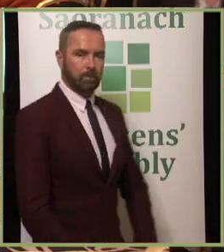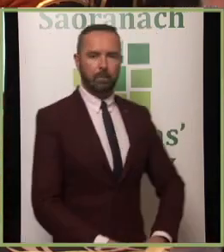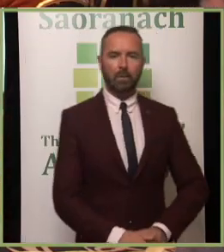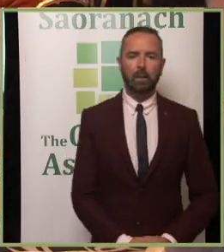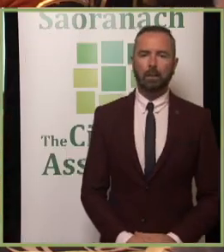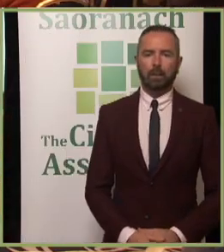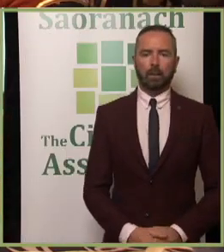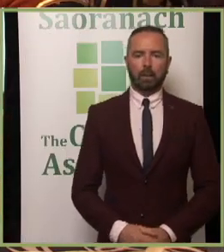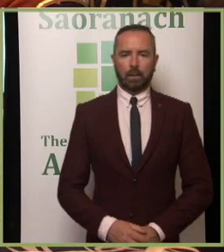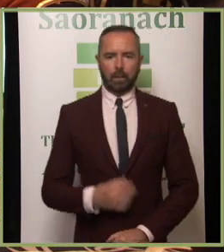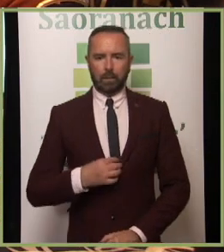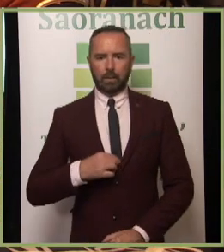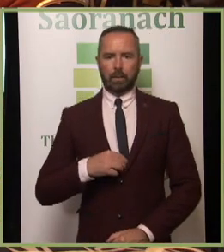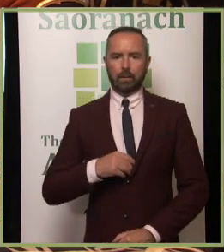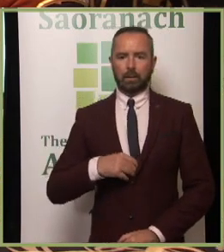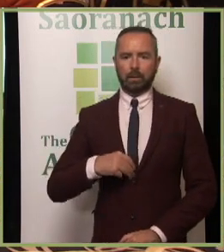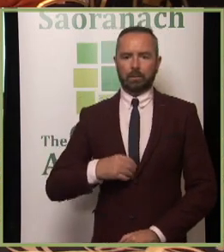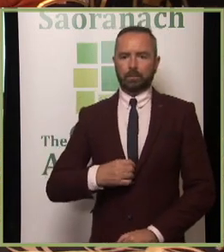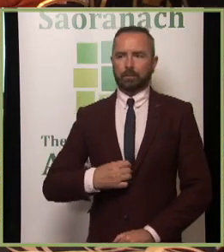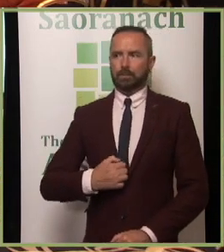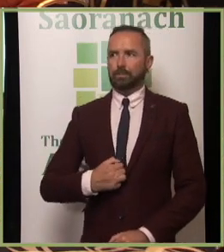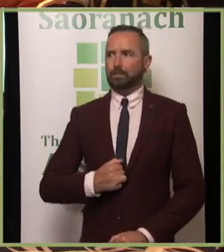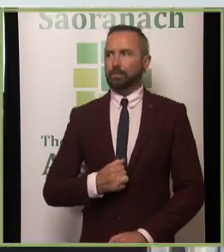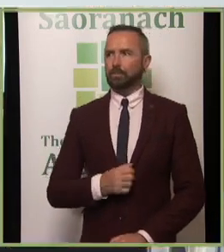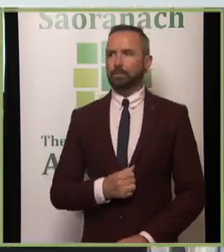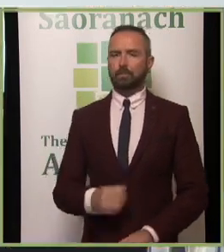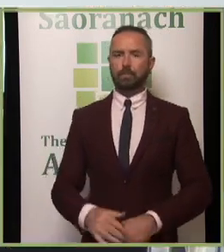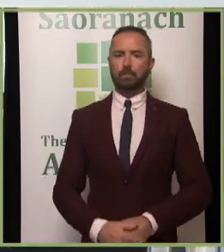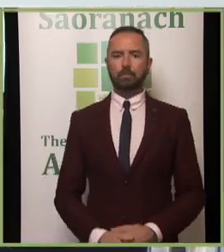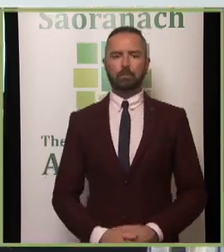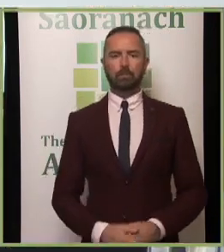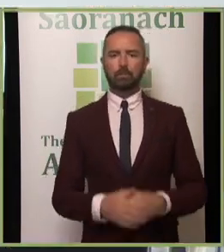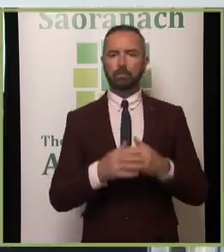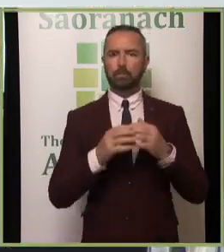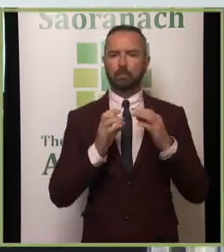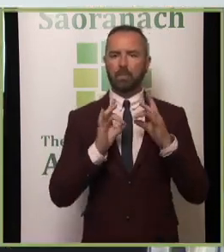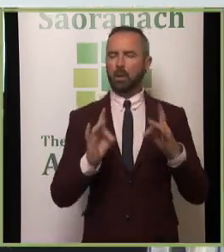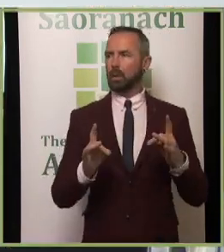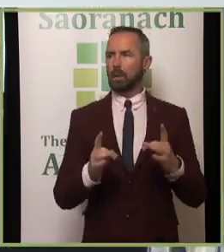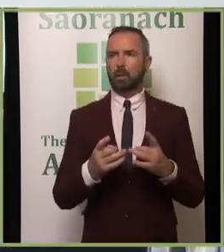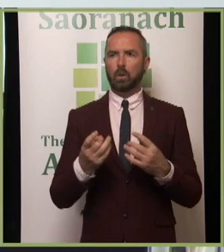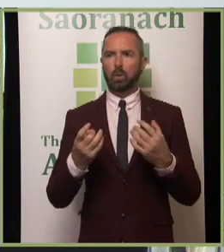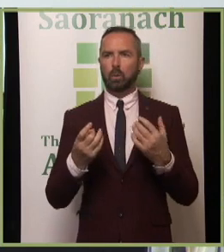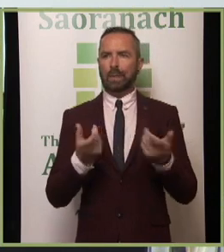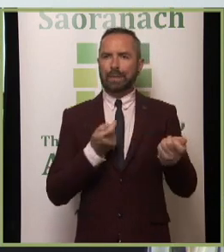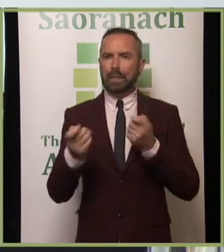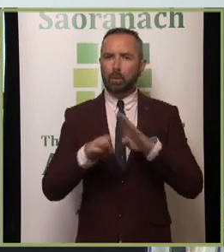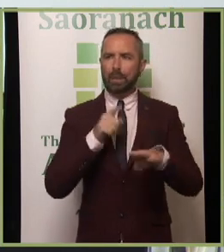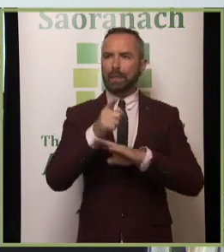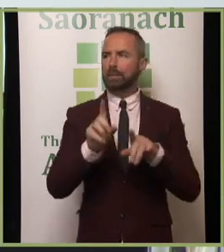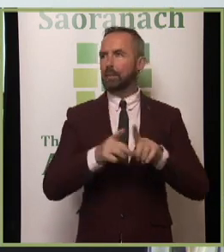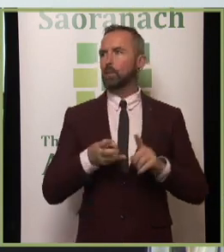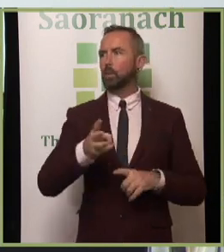Okay. Let's take these in different ways. Keith?